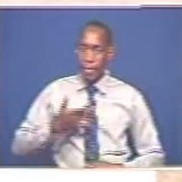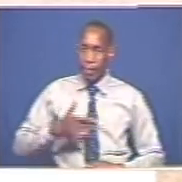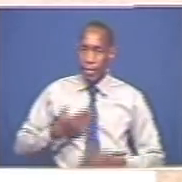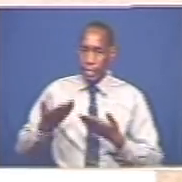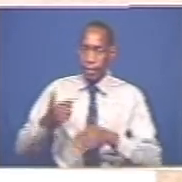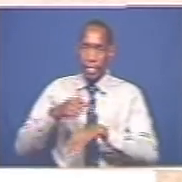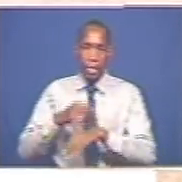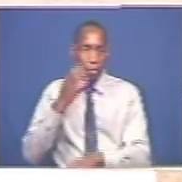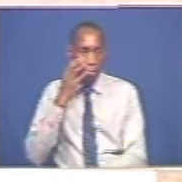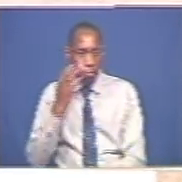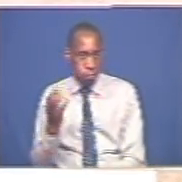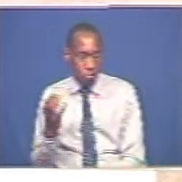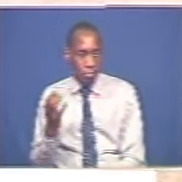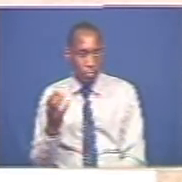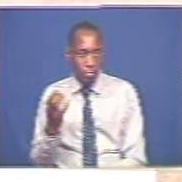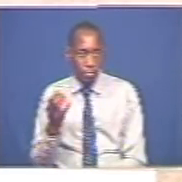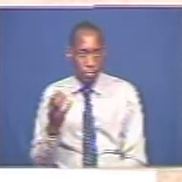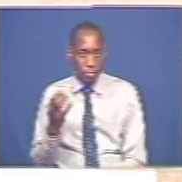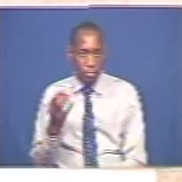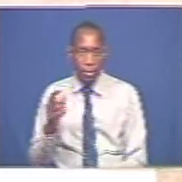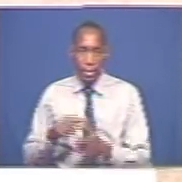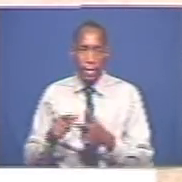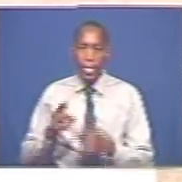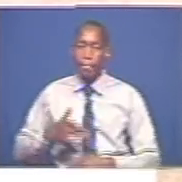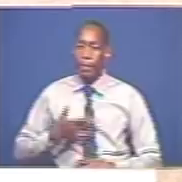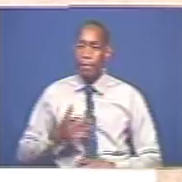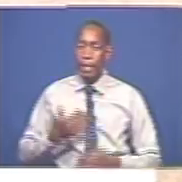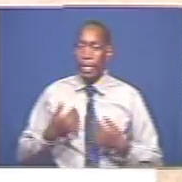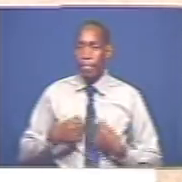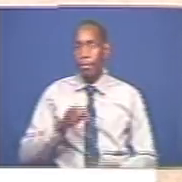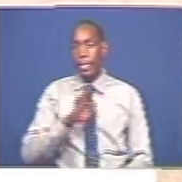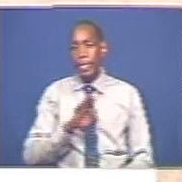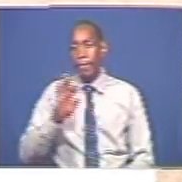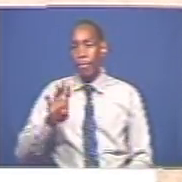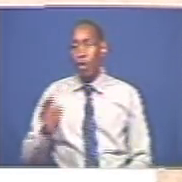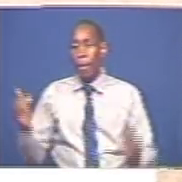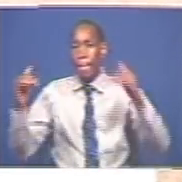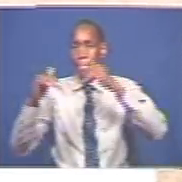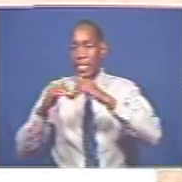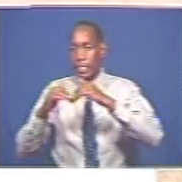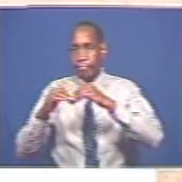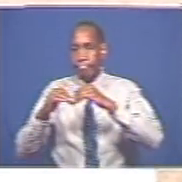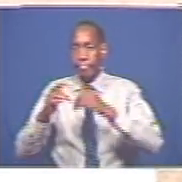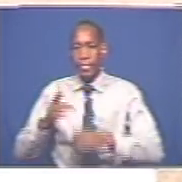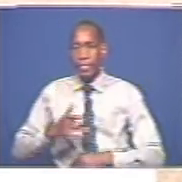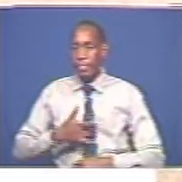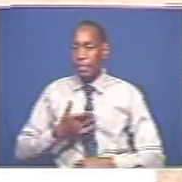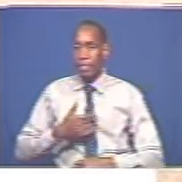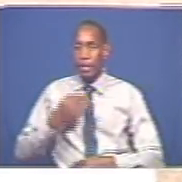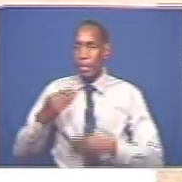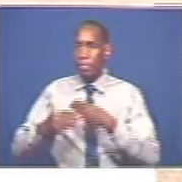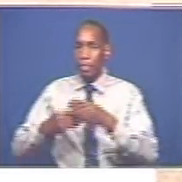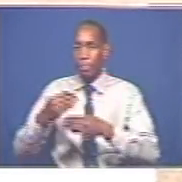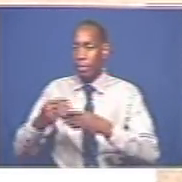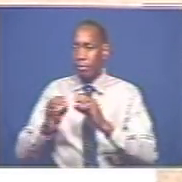sad. And then I just feel we have 3-4 sessions and I'm not feeling like we are making progress.